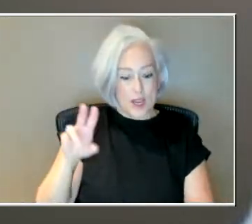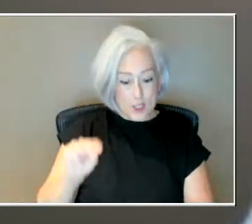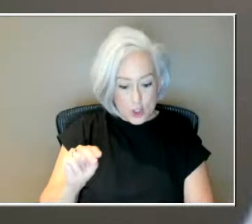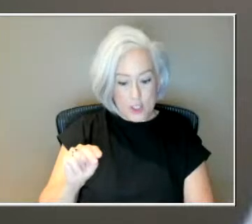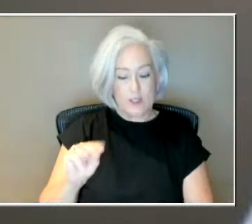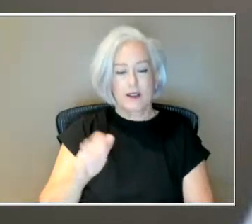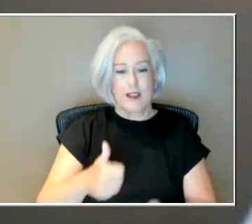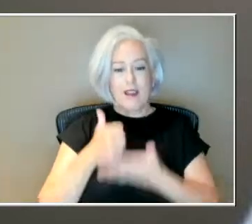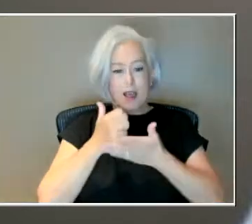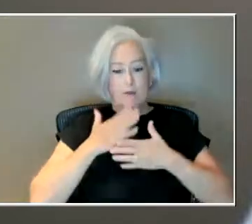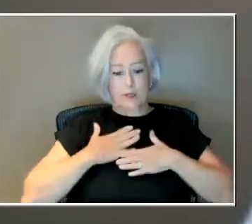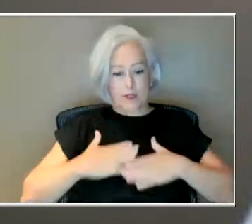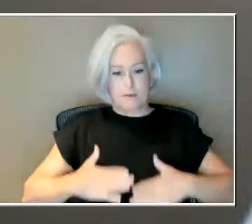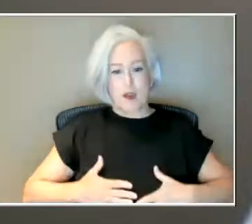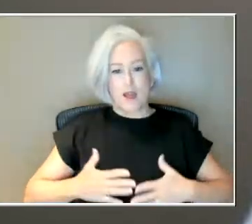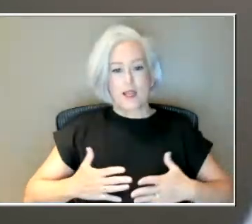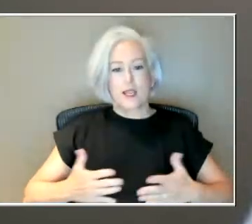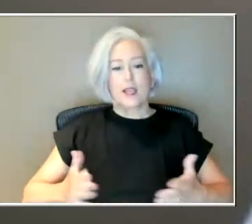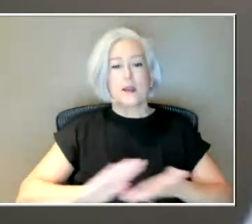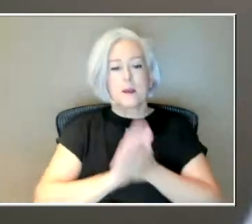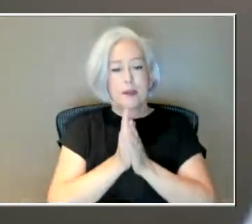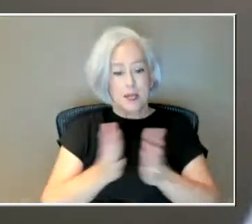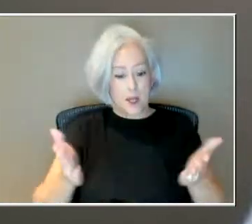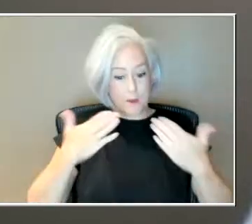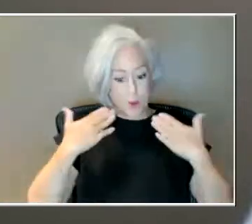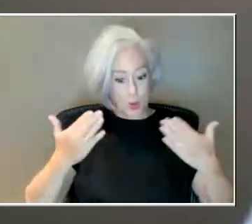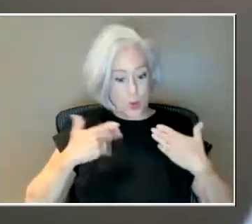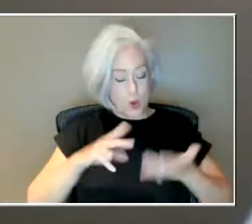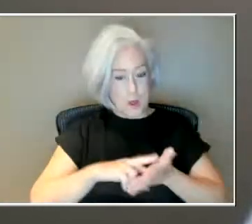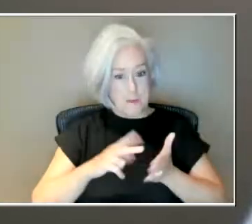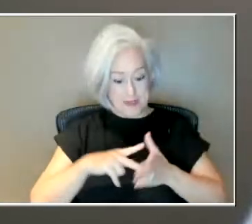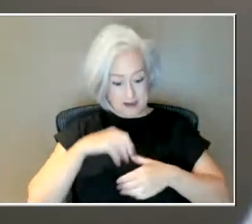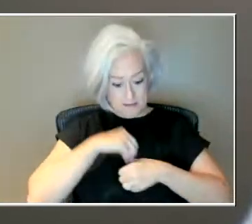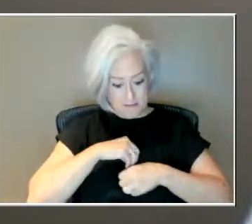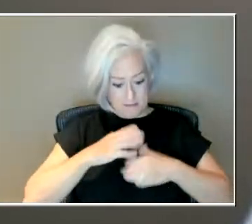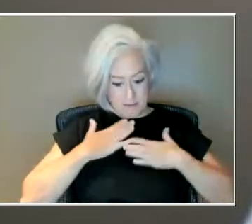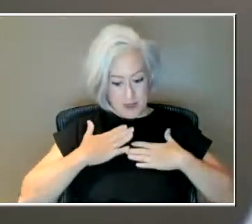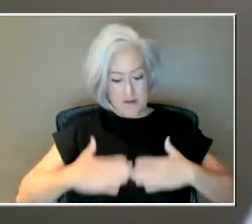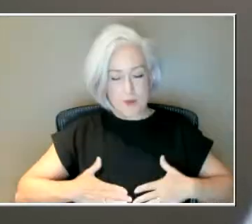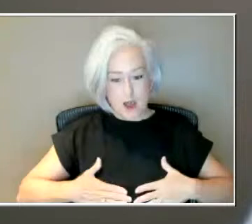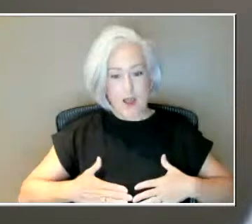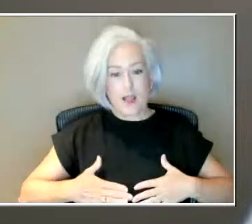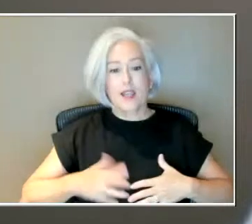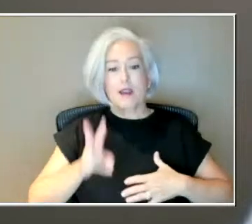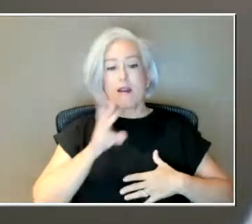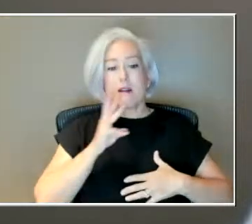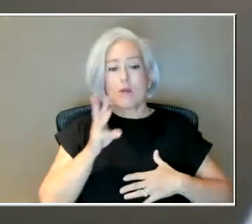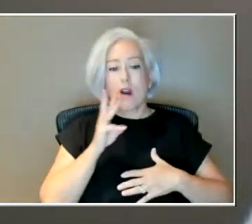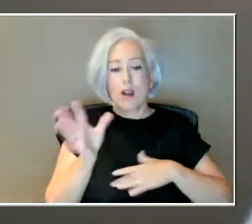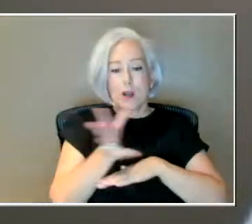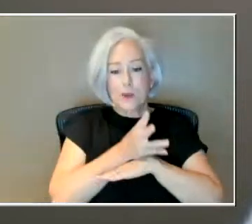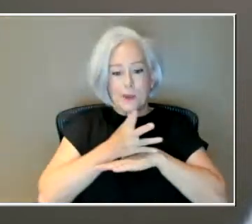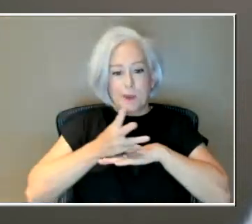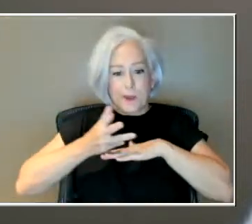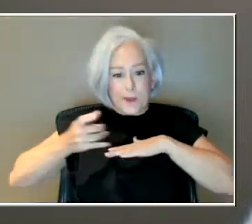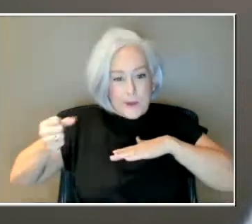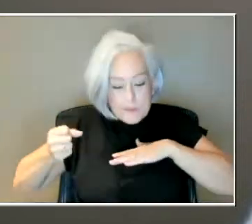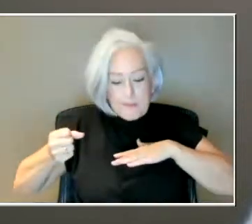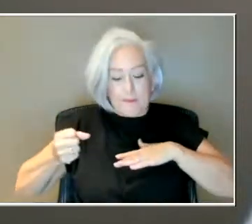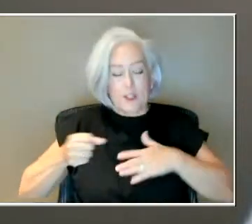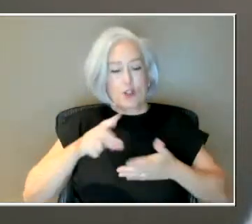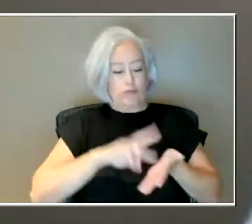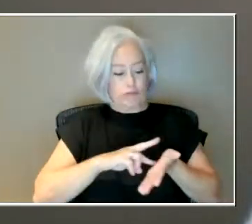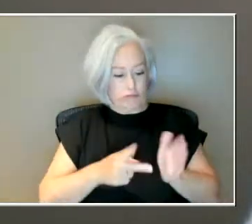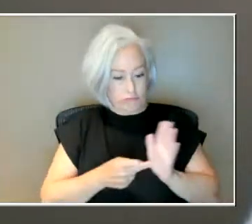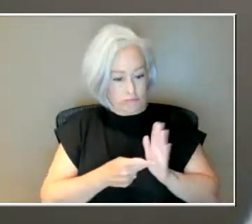of water through that process. So it's important that you continue to hydrate and replete that water that you've been losing so you can continue to keep your